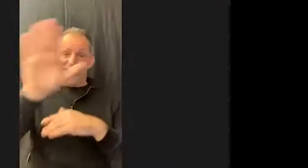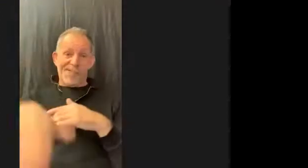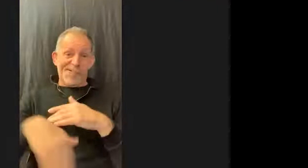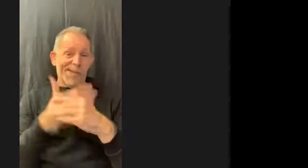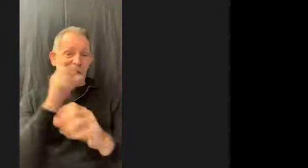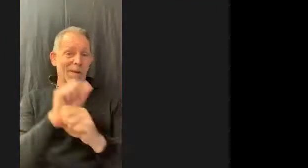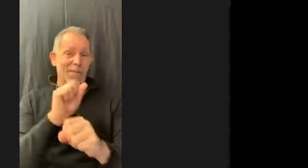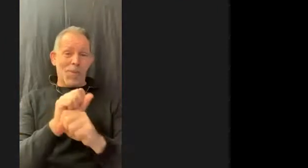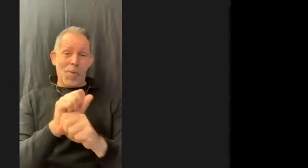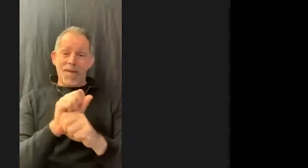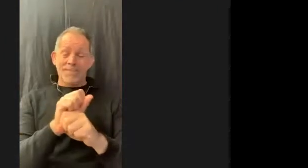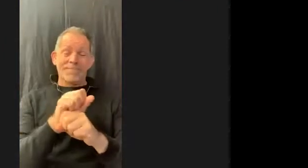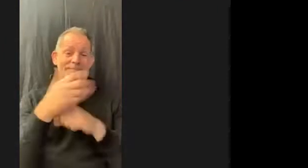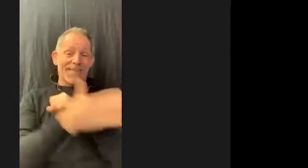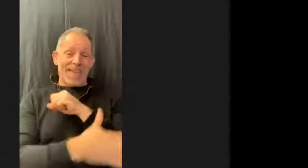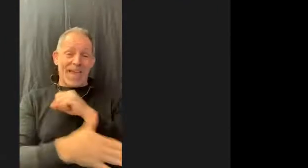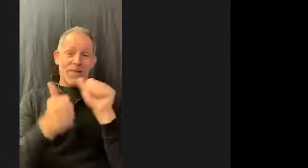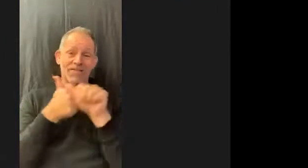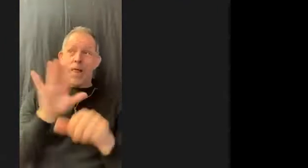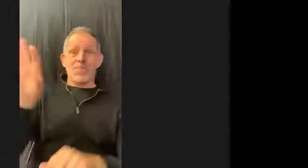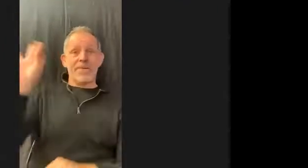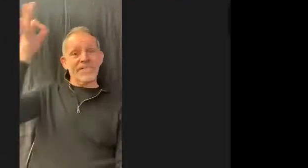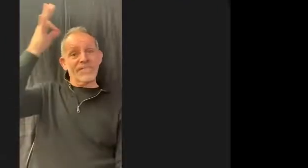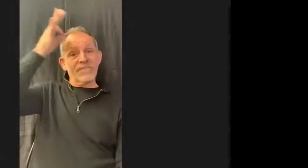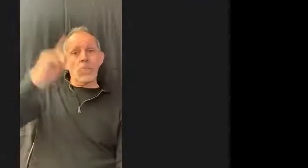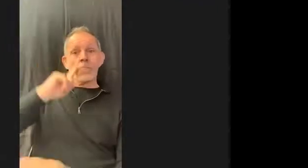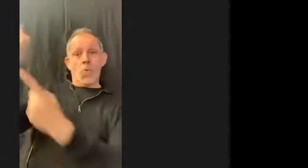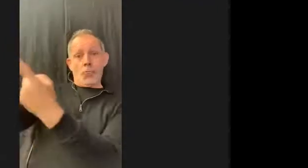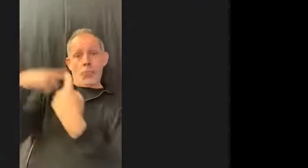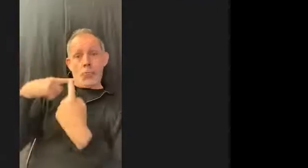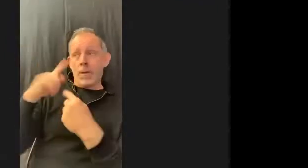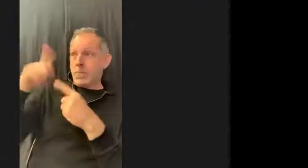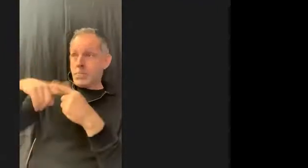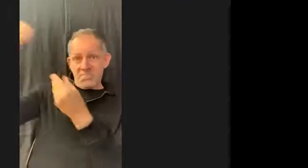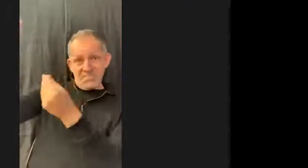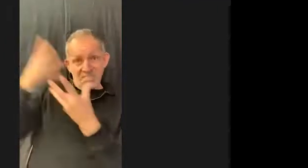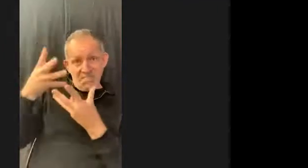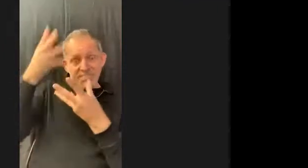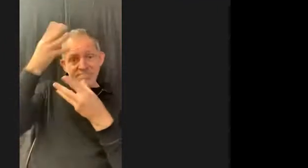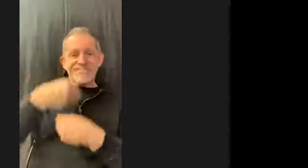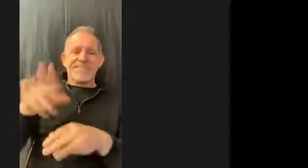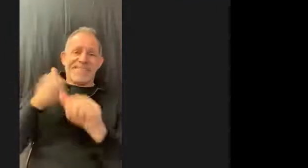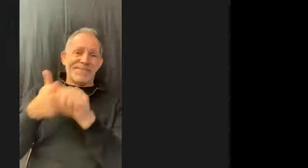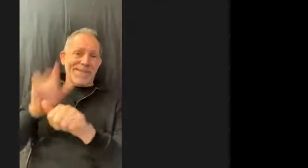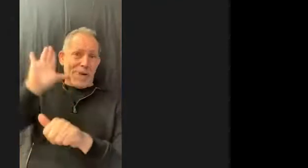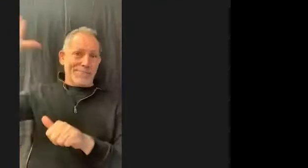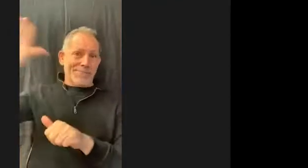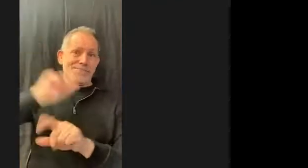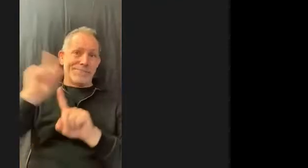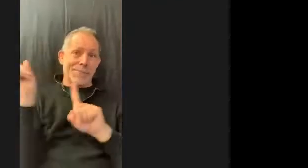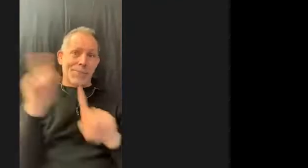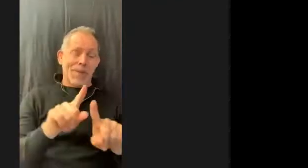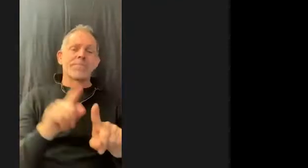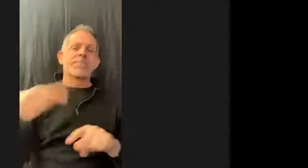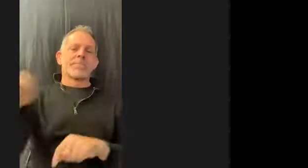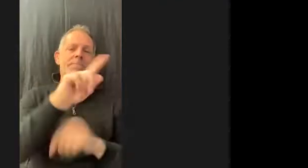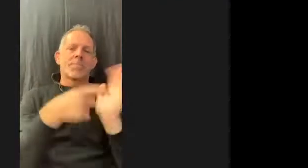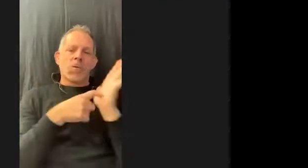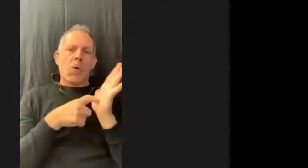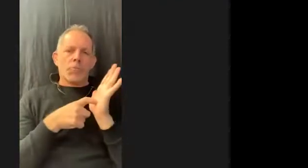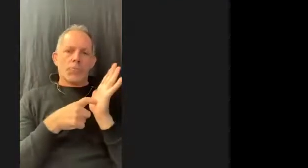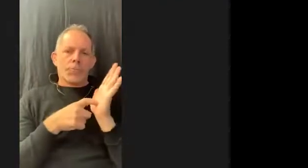So I think that will help encourage others. And we have a number of employees that are